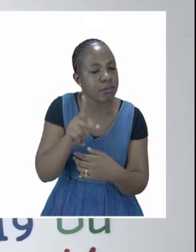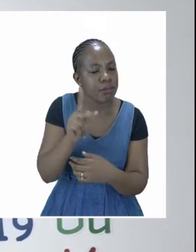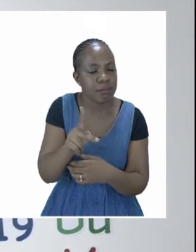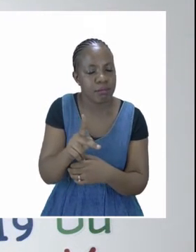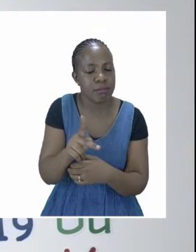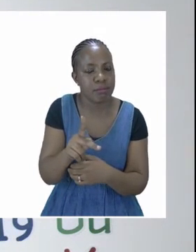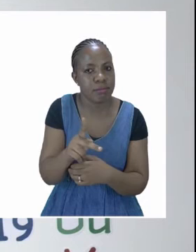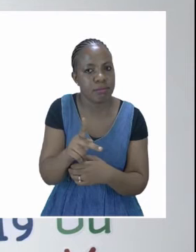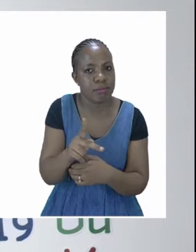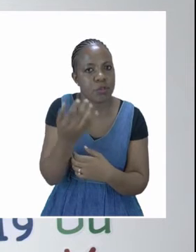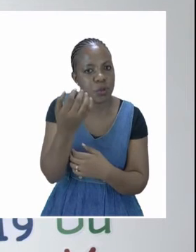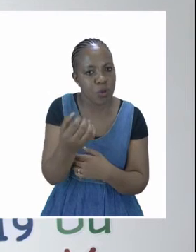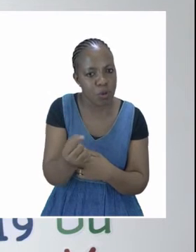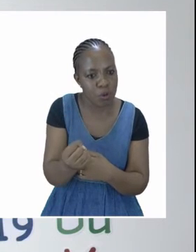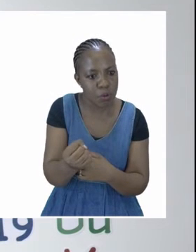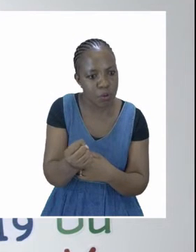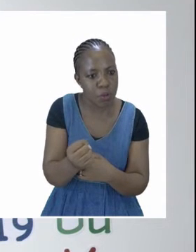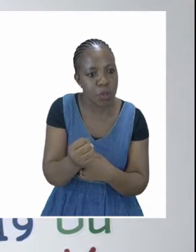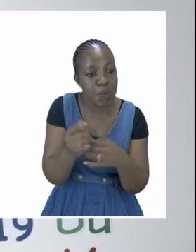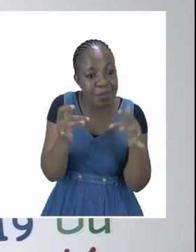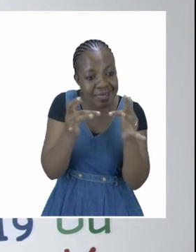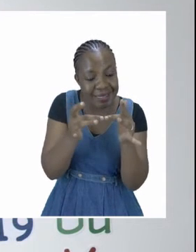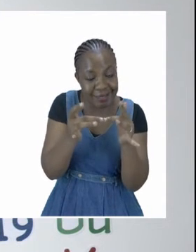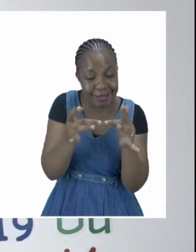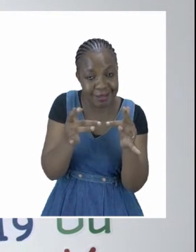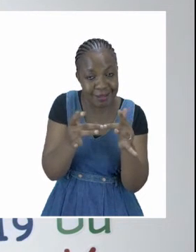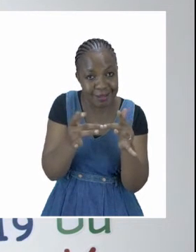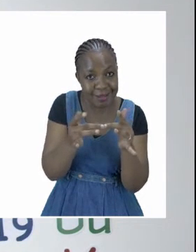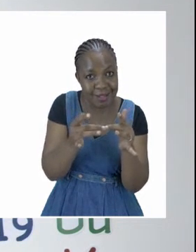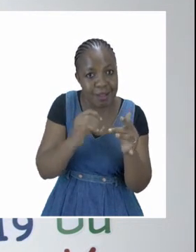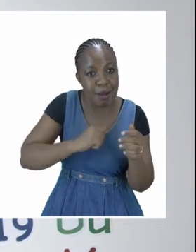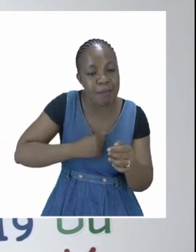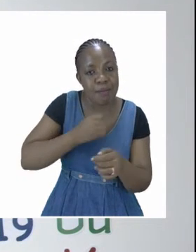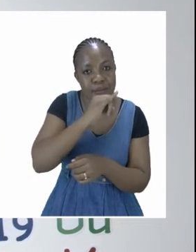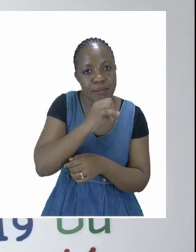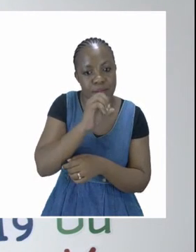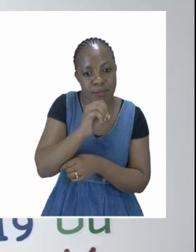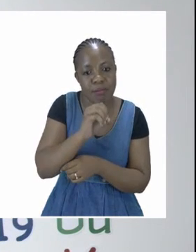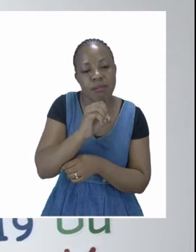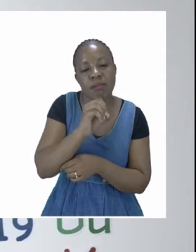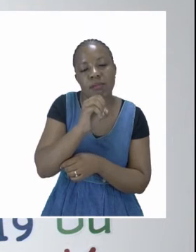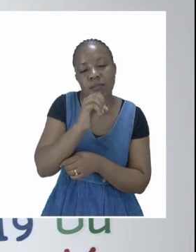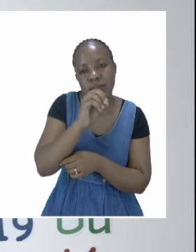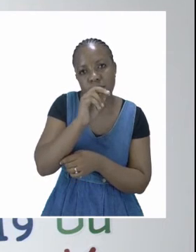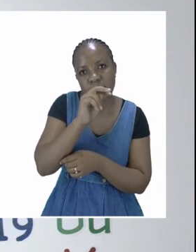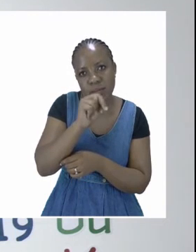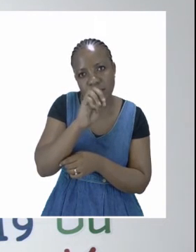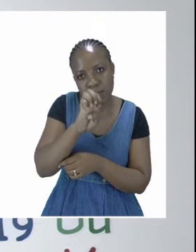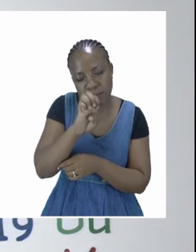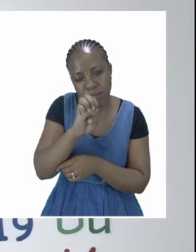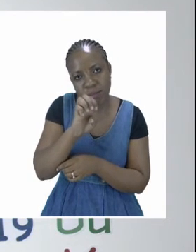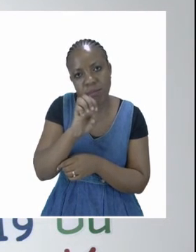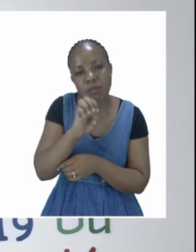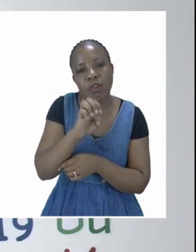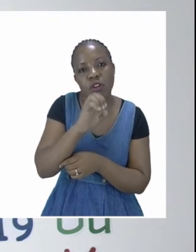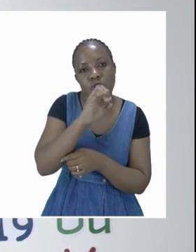are also available on our online platforms, my CERN and ZOSHI Facebook pages, and